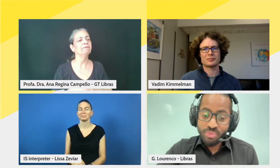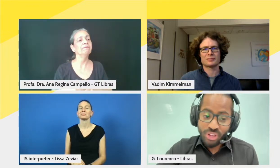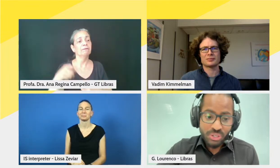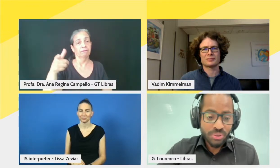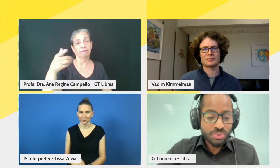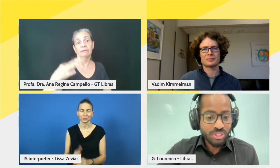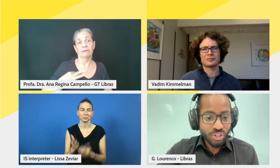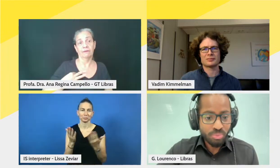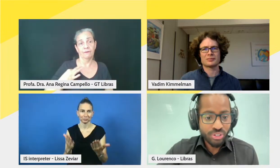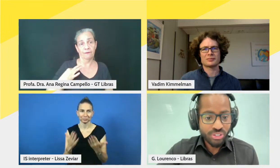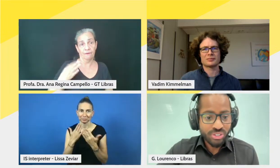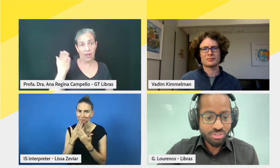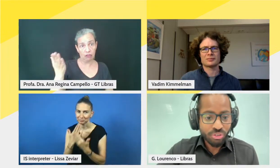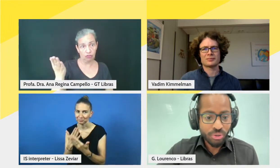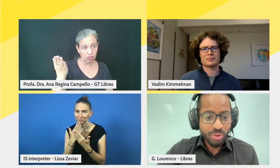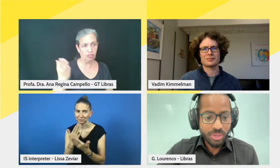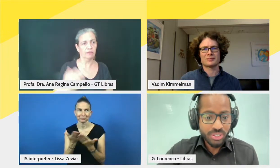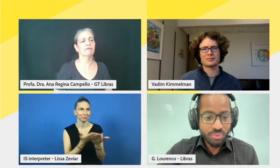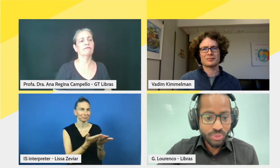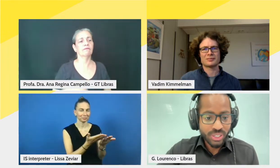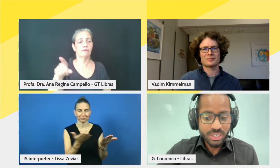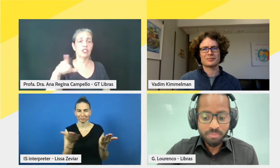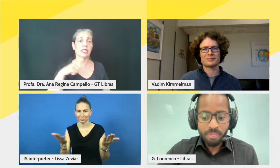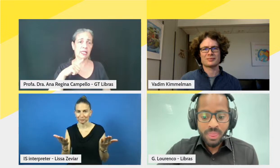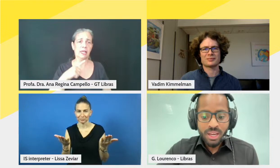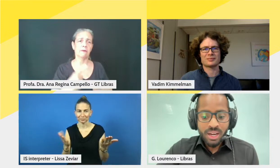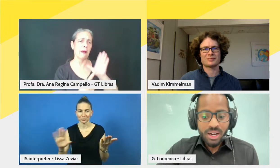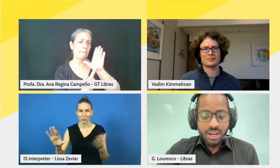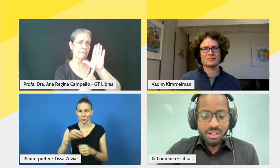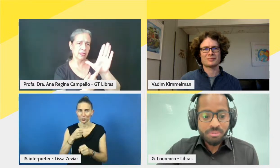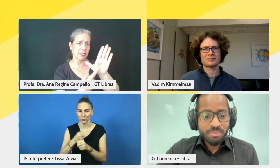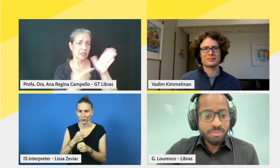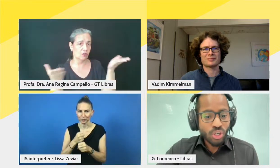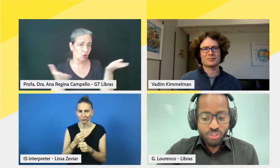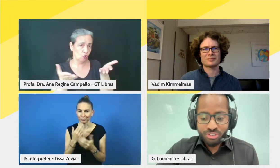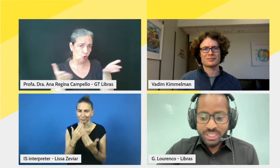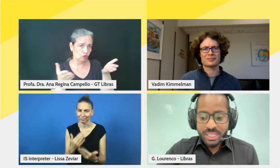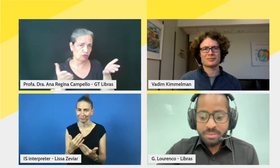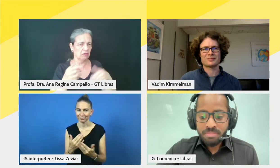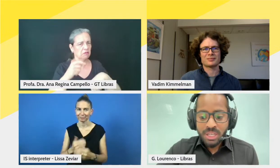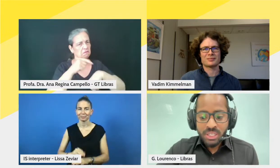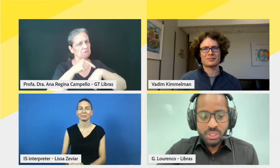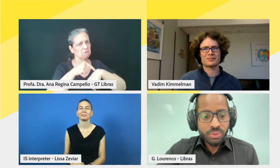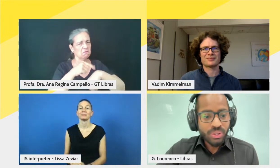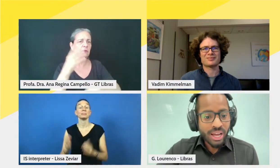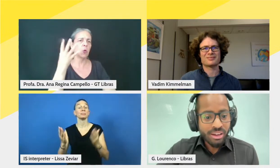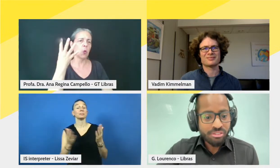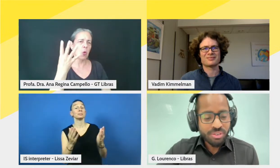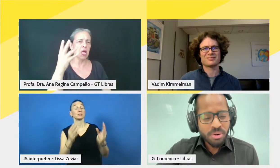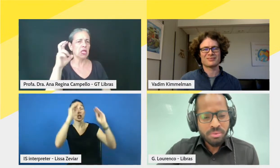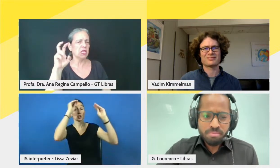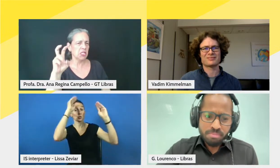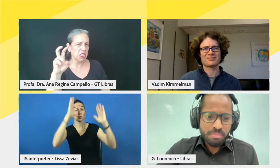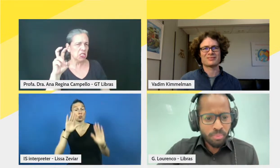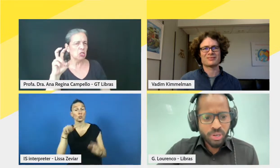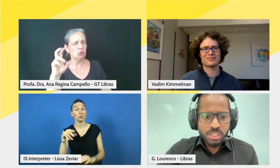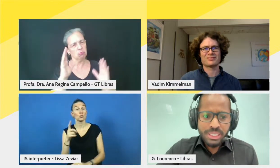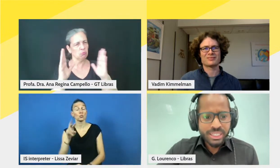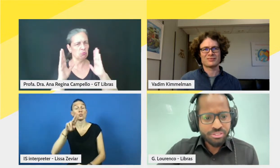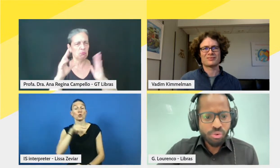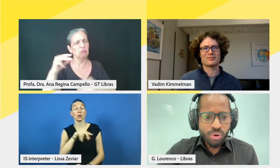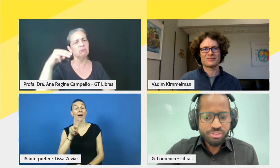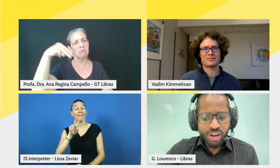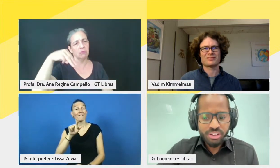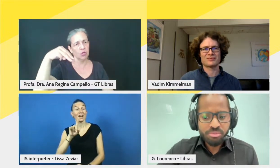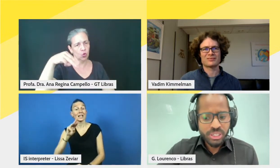So thank you, interpreters, for your amazing work. Uh, Dr. Vadim, you will have